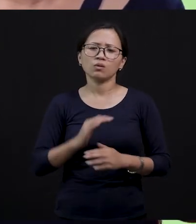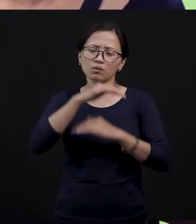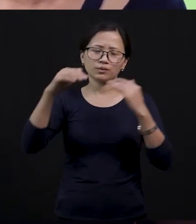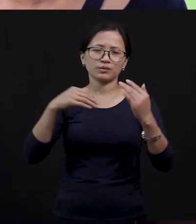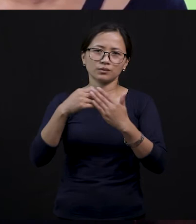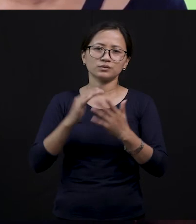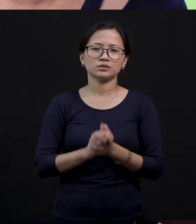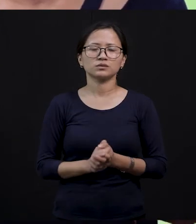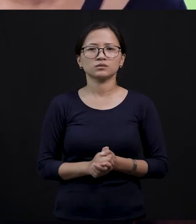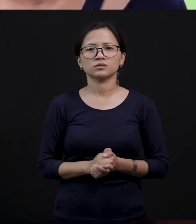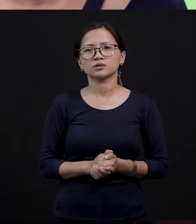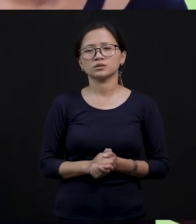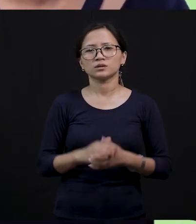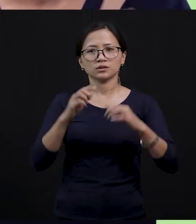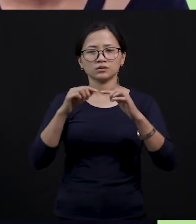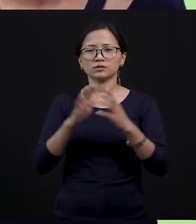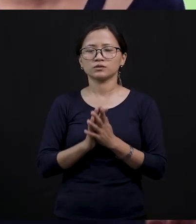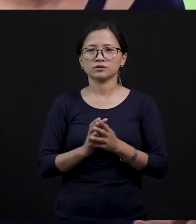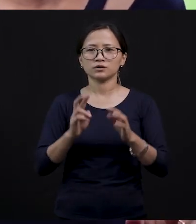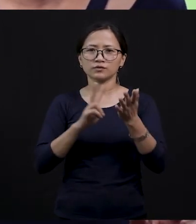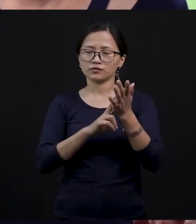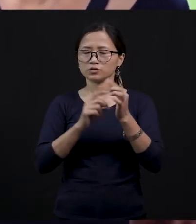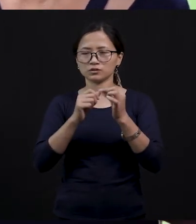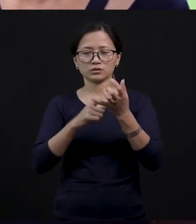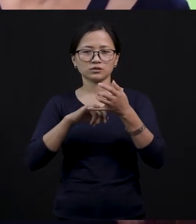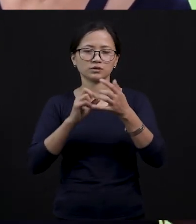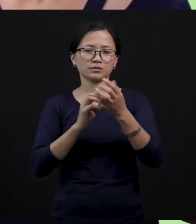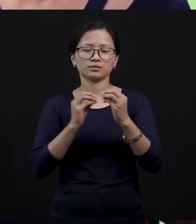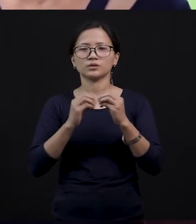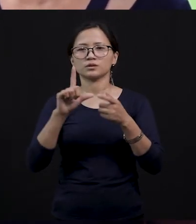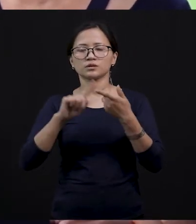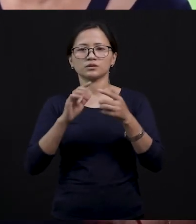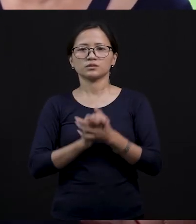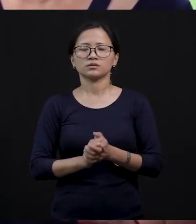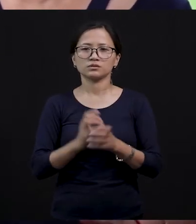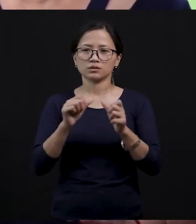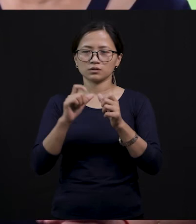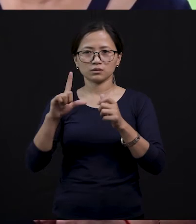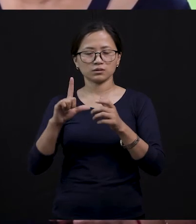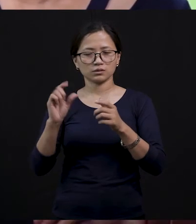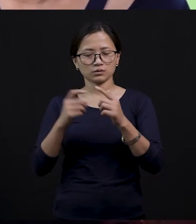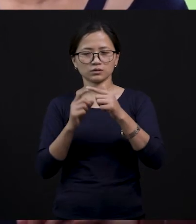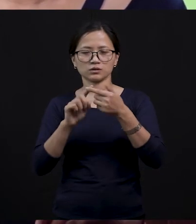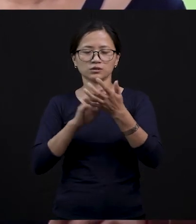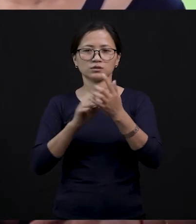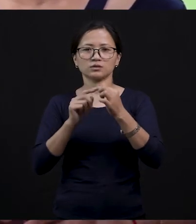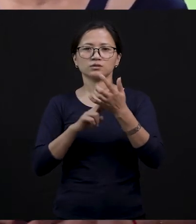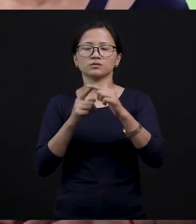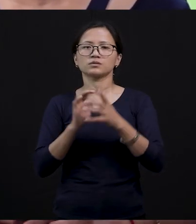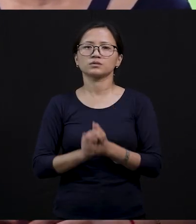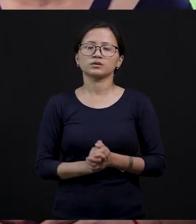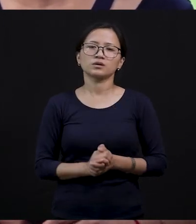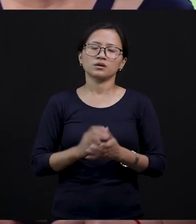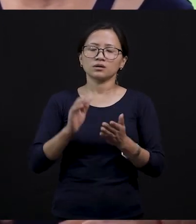all that election symbol is visible everywhere. So that allotment of election symbol is also done by the